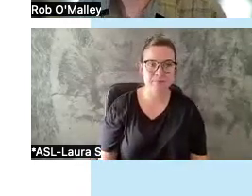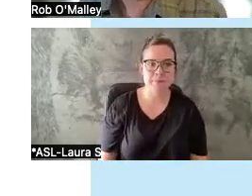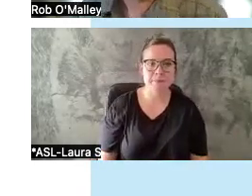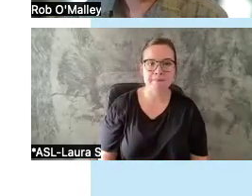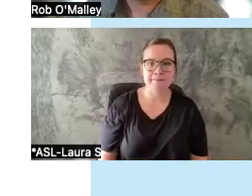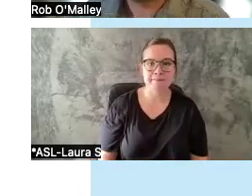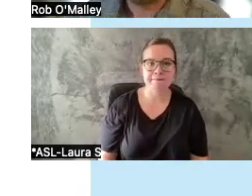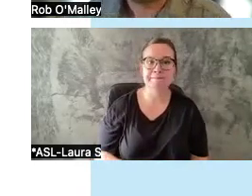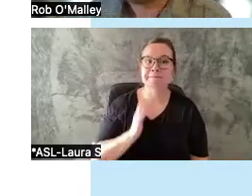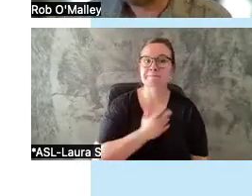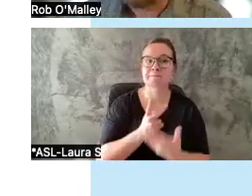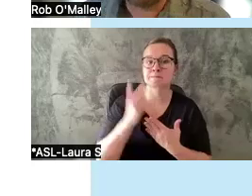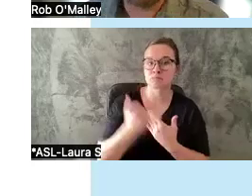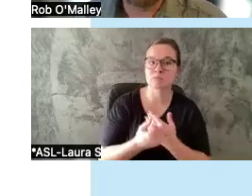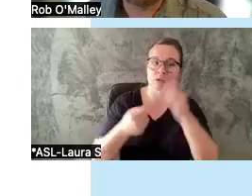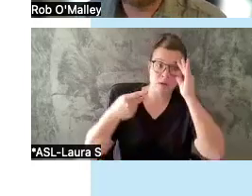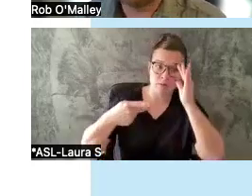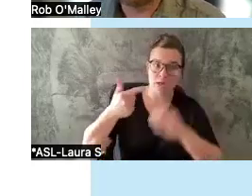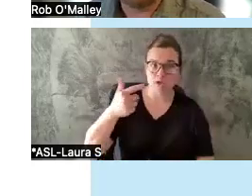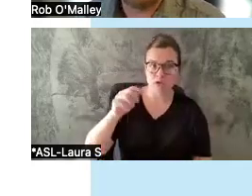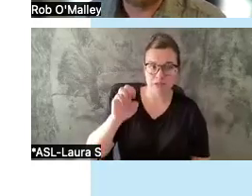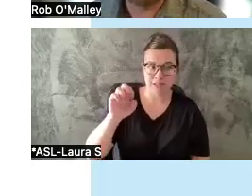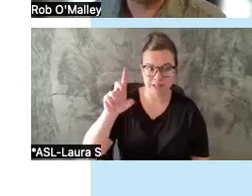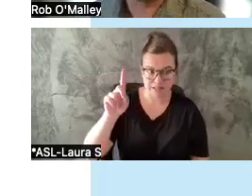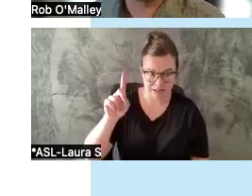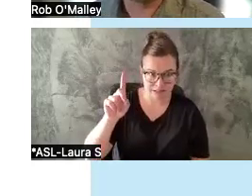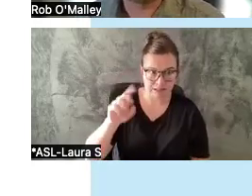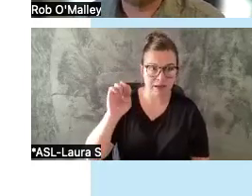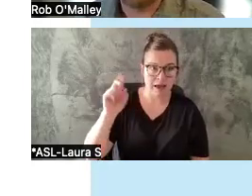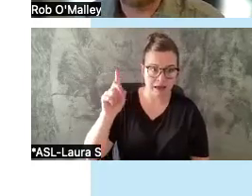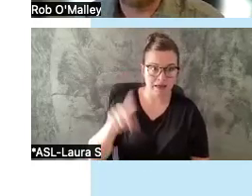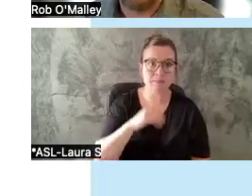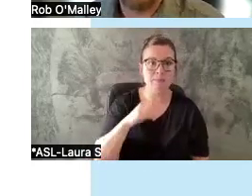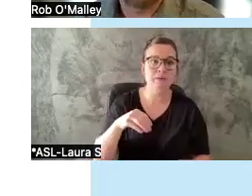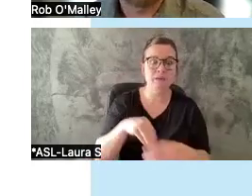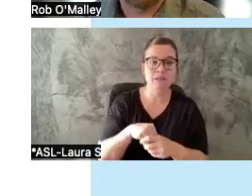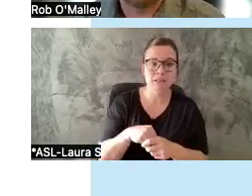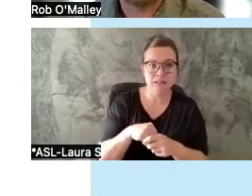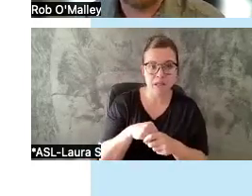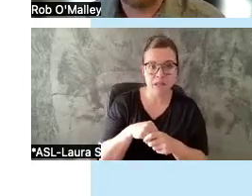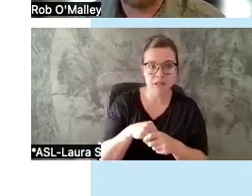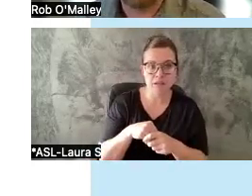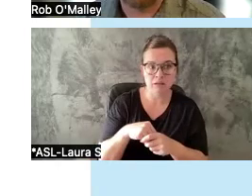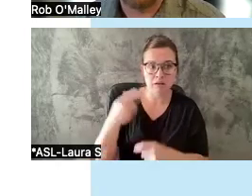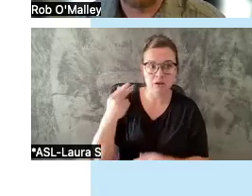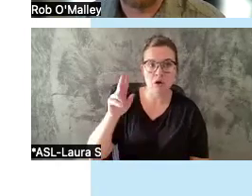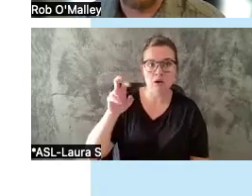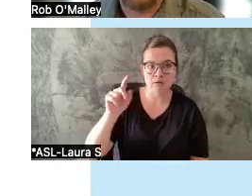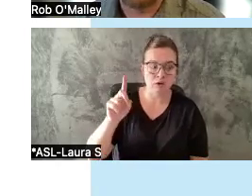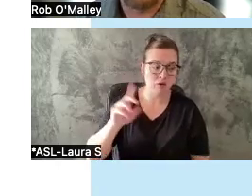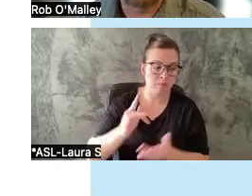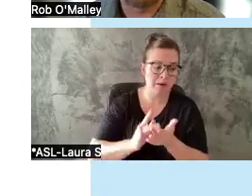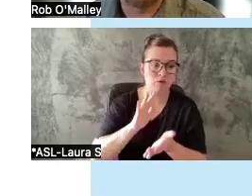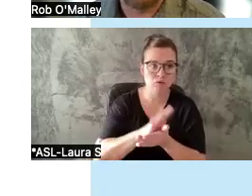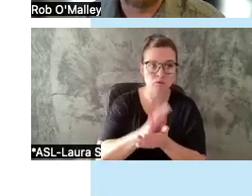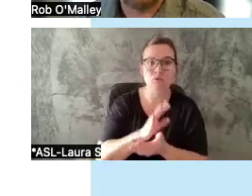So our program, PGED, is based at Harvard Medical School. For 19 years, we've worked to raise awareness and inspire curiosity, reflection,